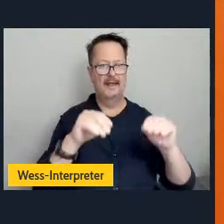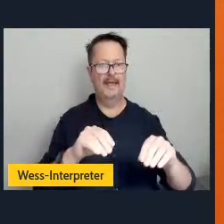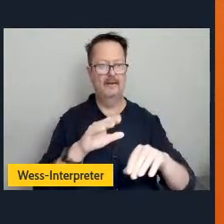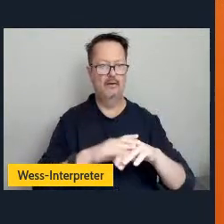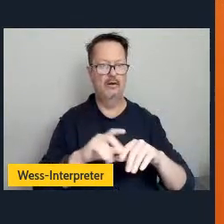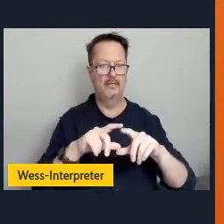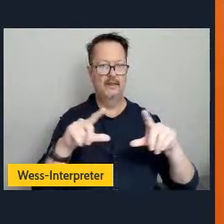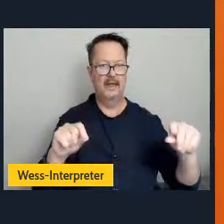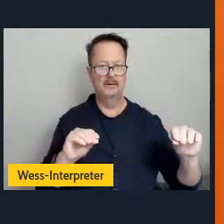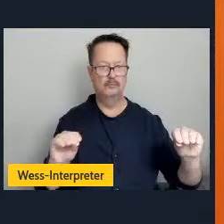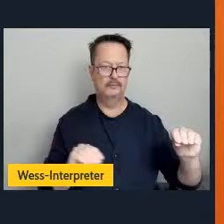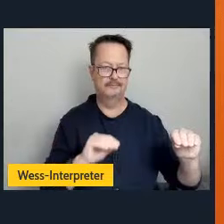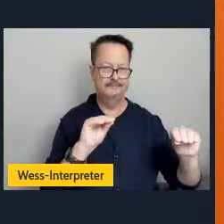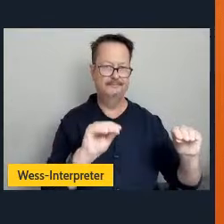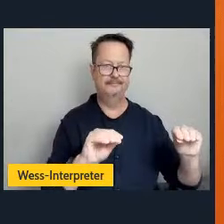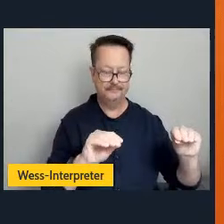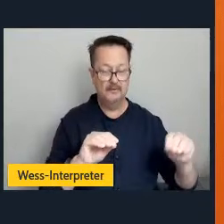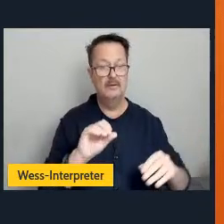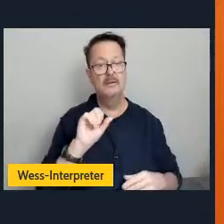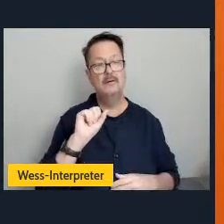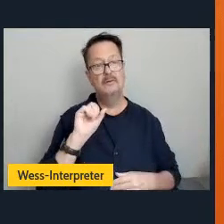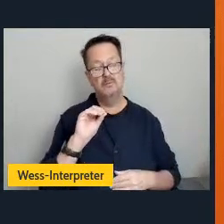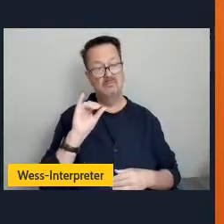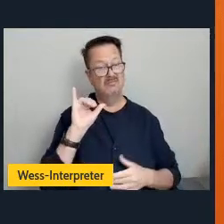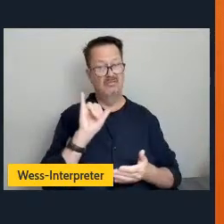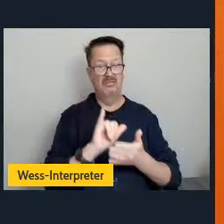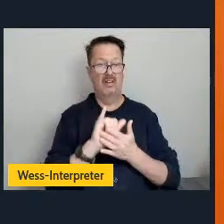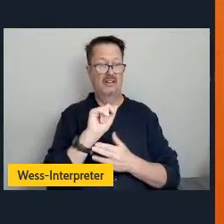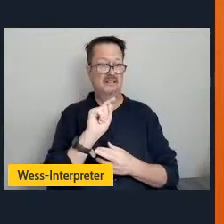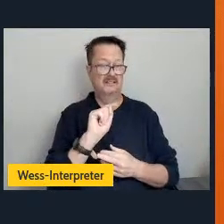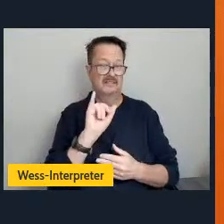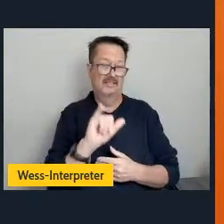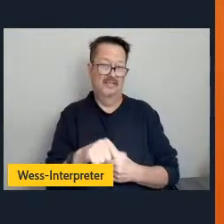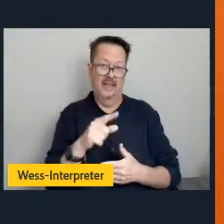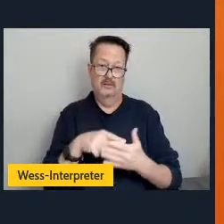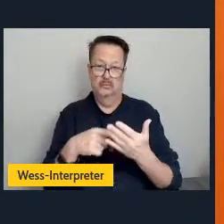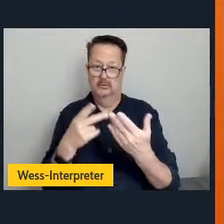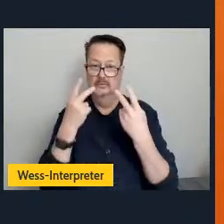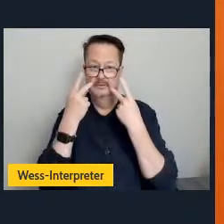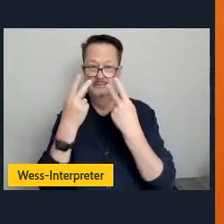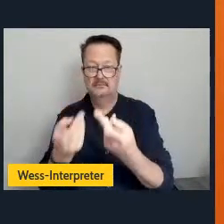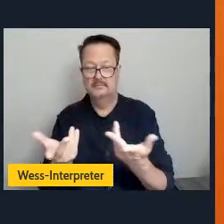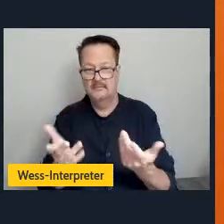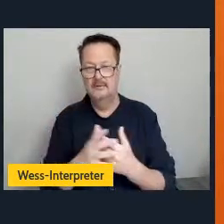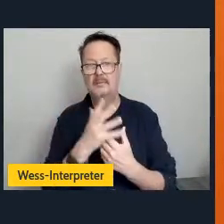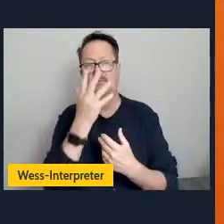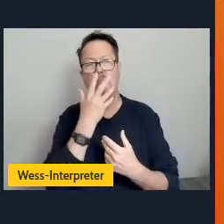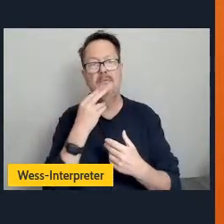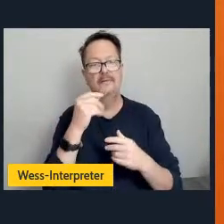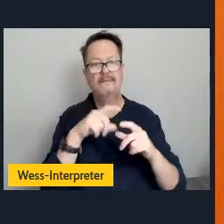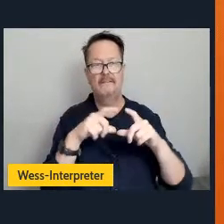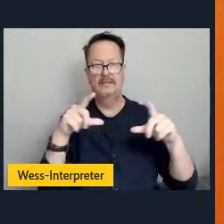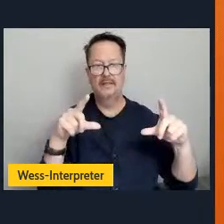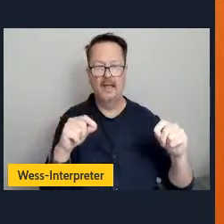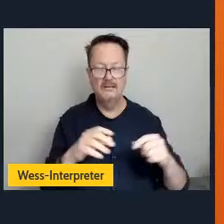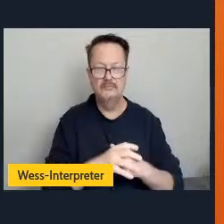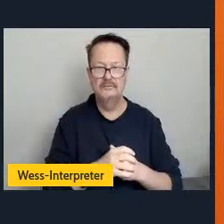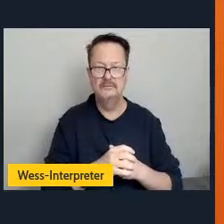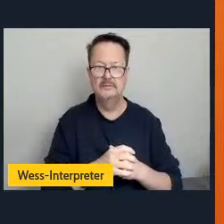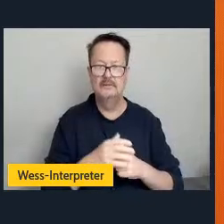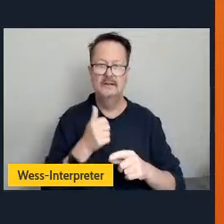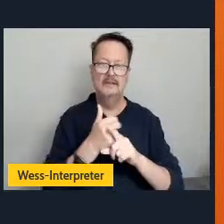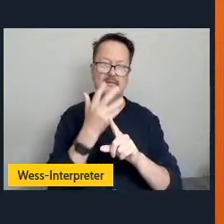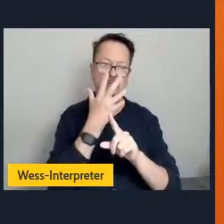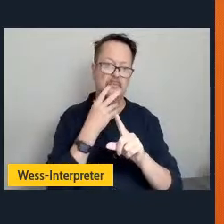dashboard. Yeah, so that's it, and that's what we get. We have this beautiful dashboard with